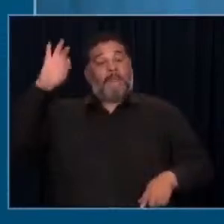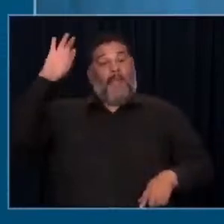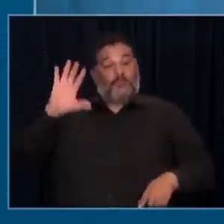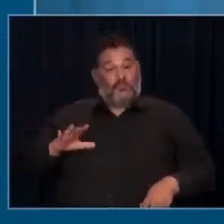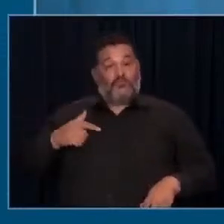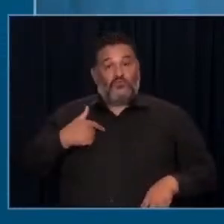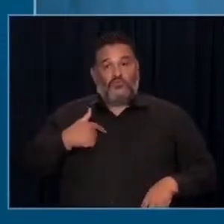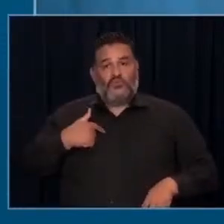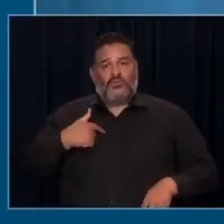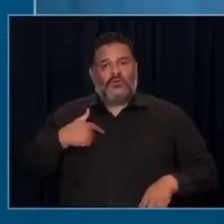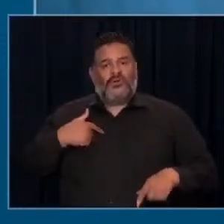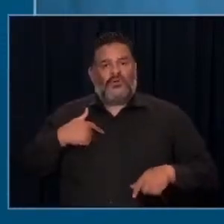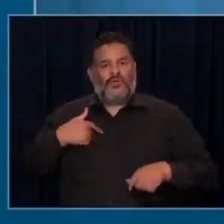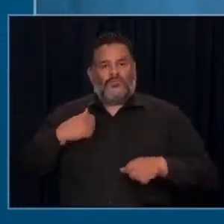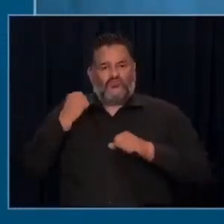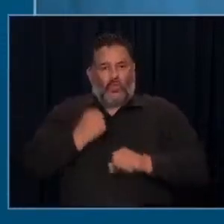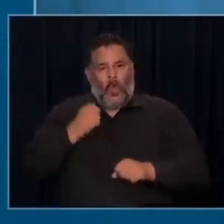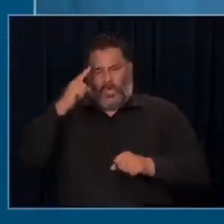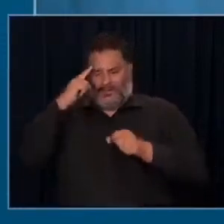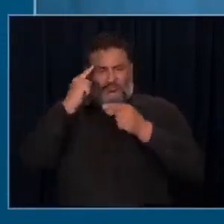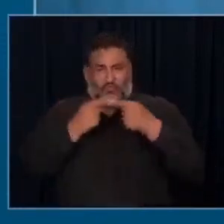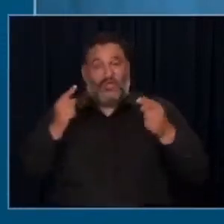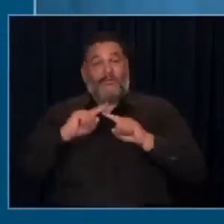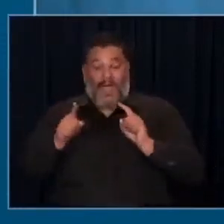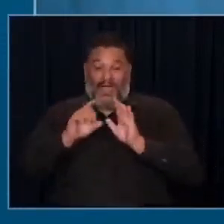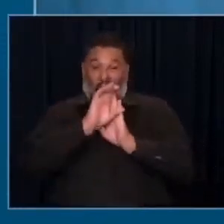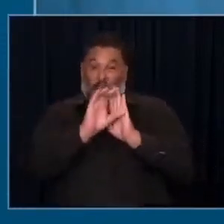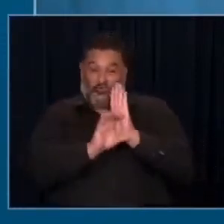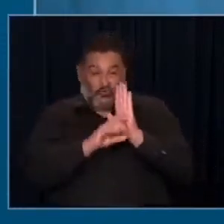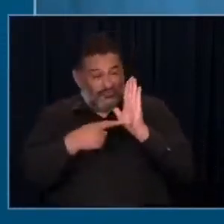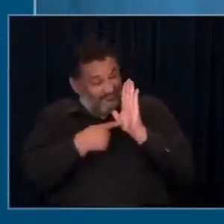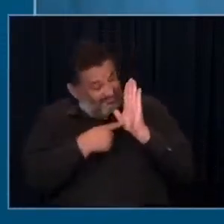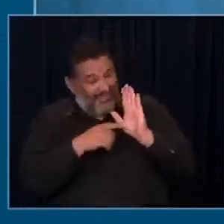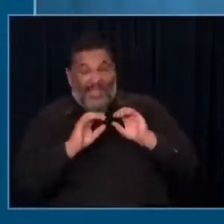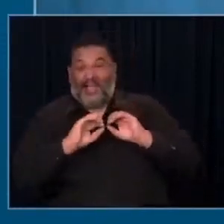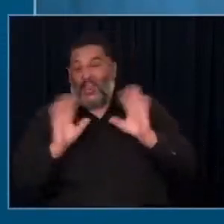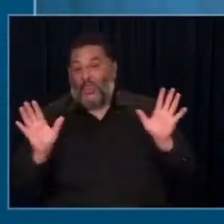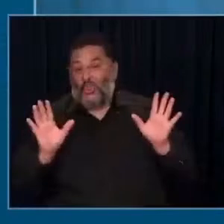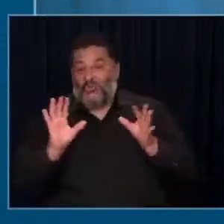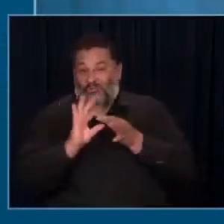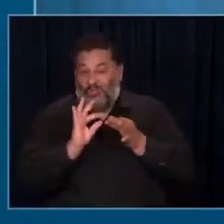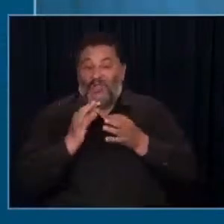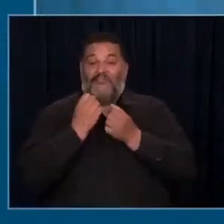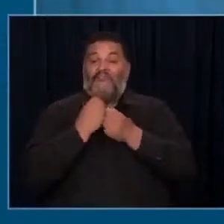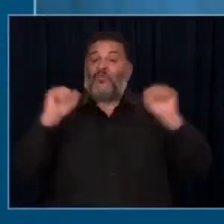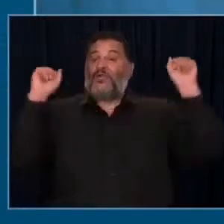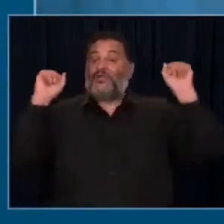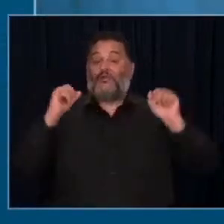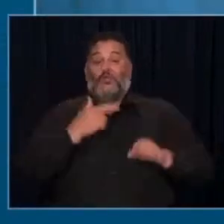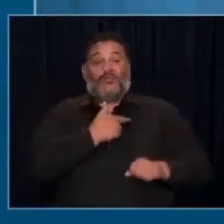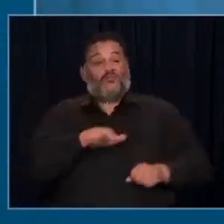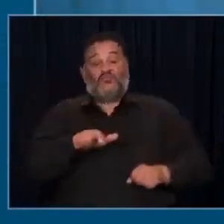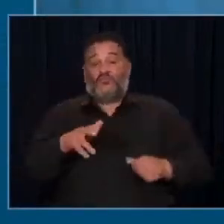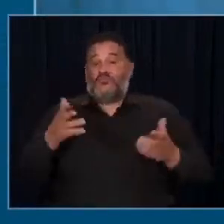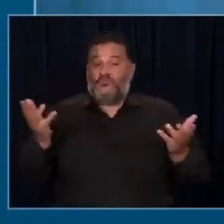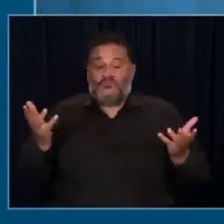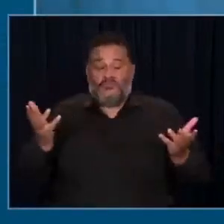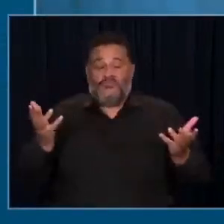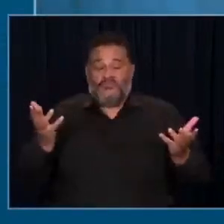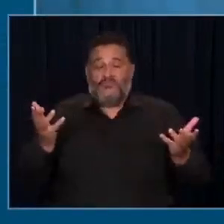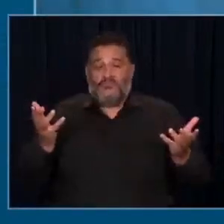adamantly disagree, but our Constitution says very clearly that it's freedom of religion, that you will